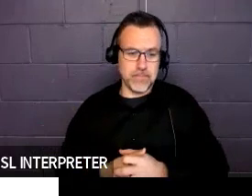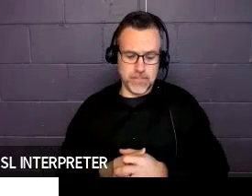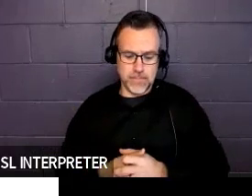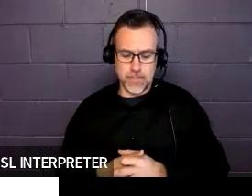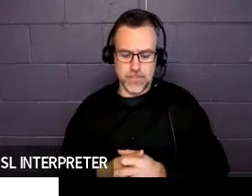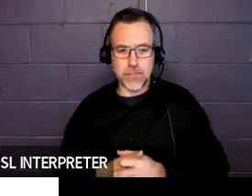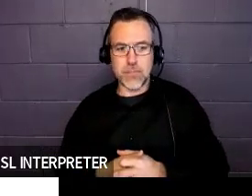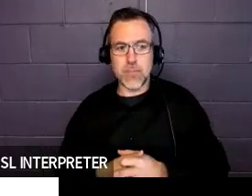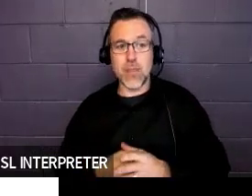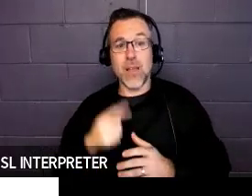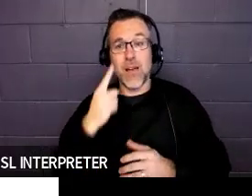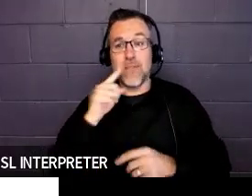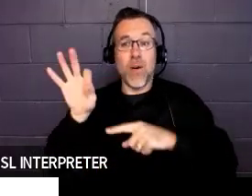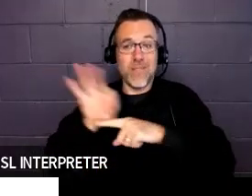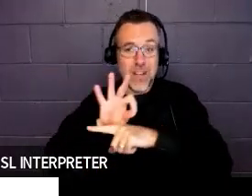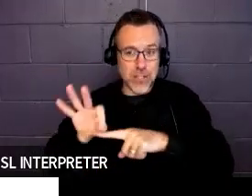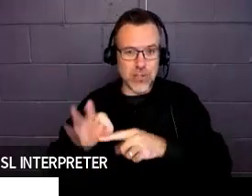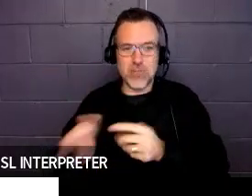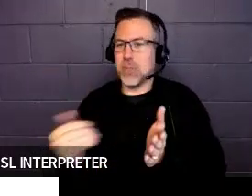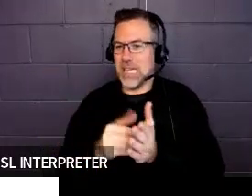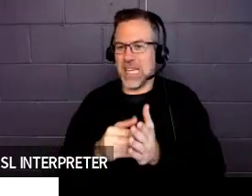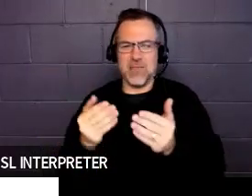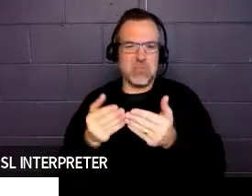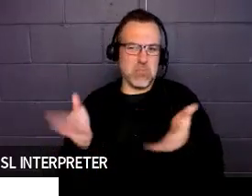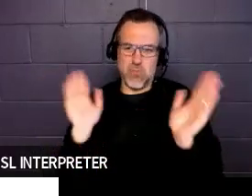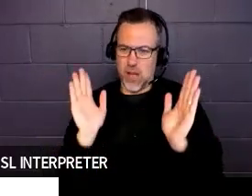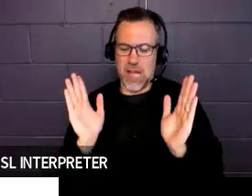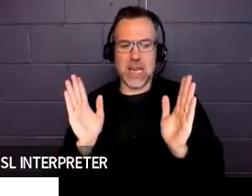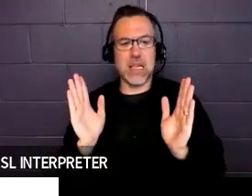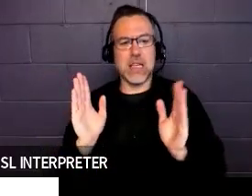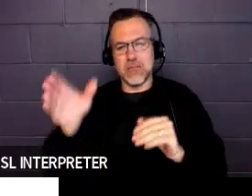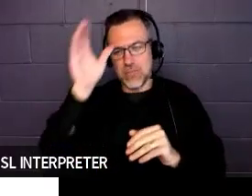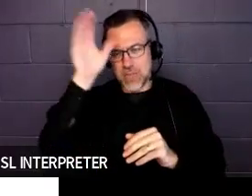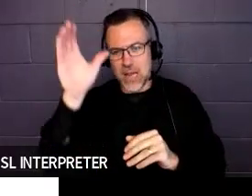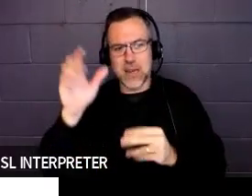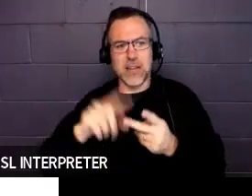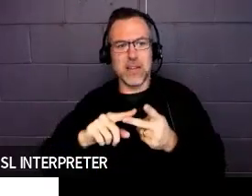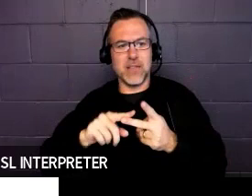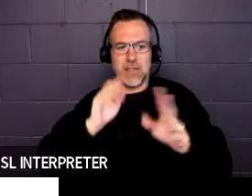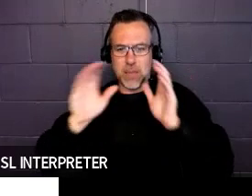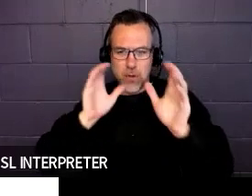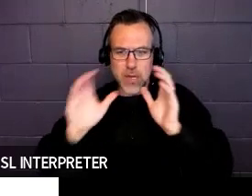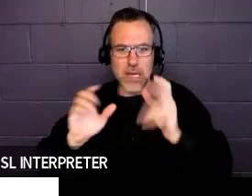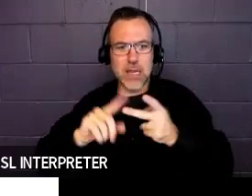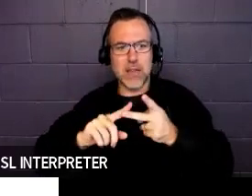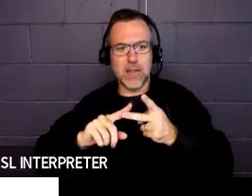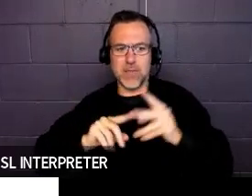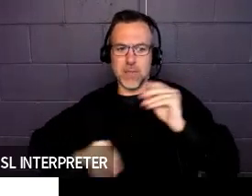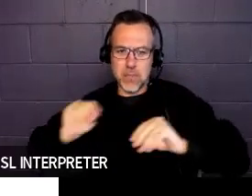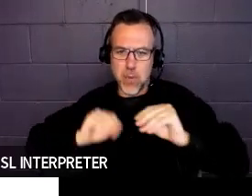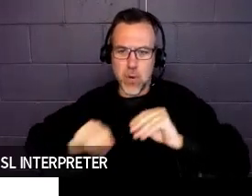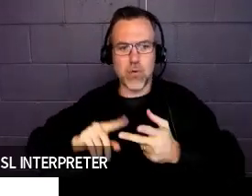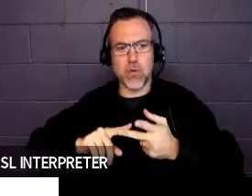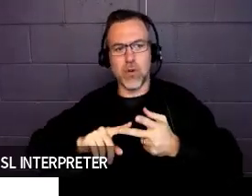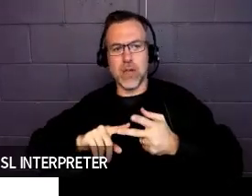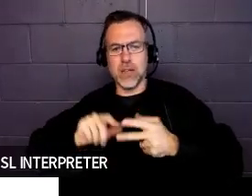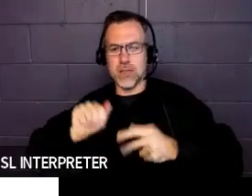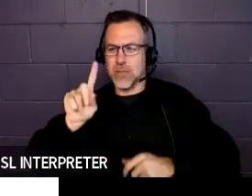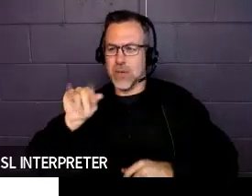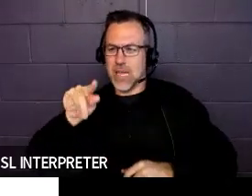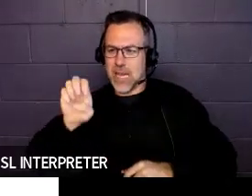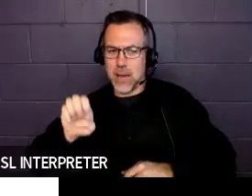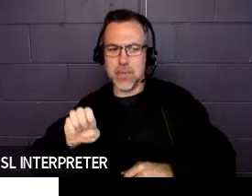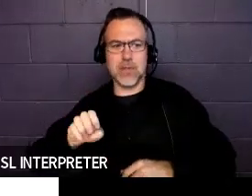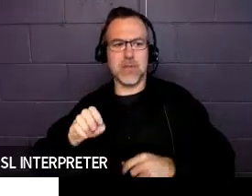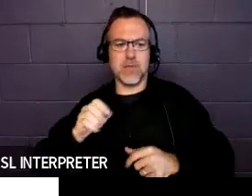And for functional, these are those broad areas. You've got cognitive, communicative, motor, adaptive, social, emotional, sensory, and these are the